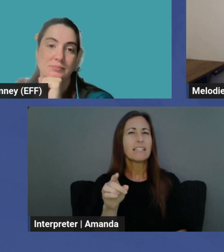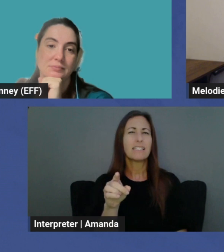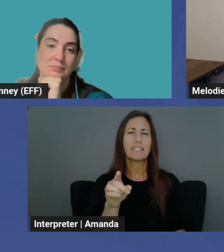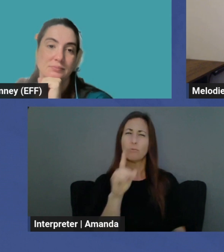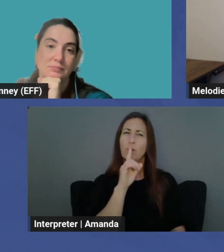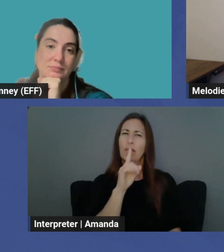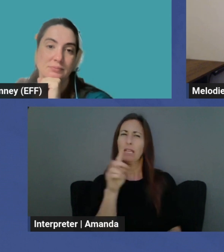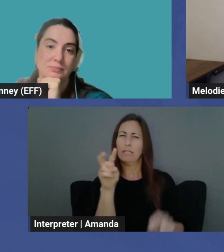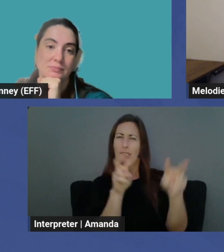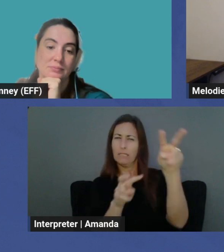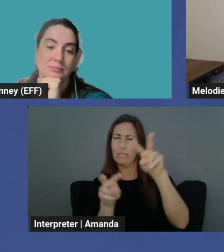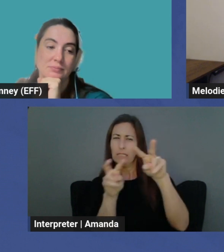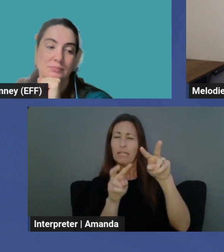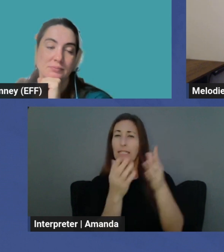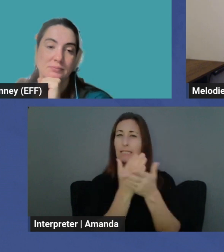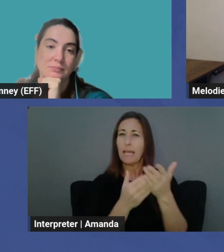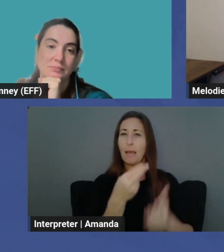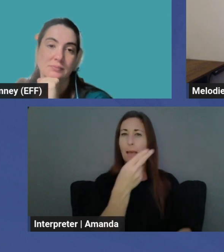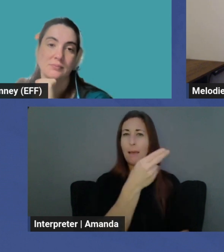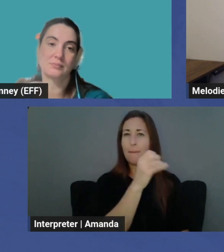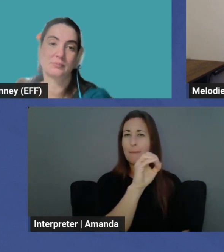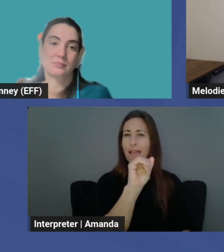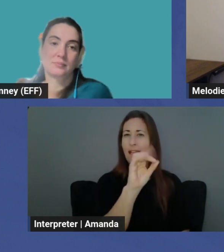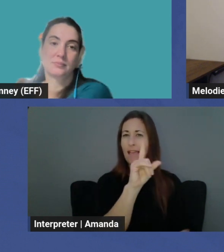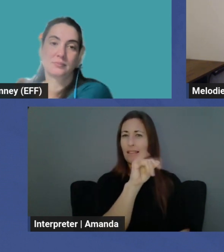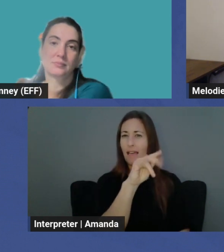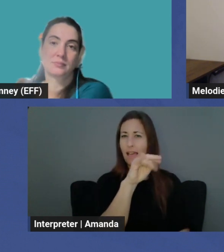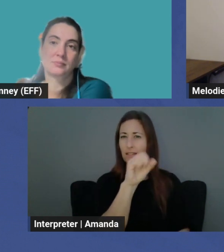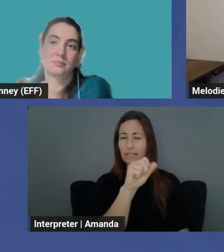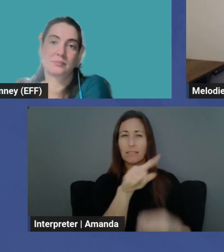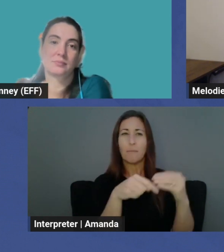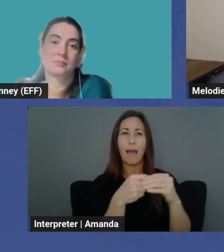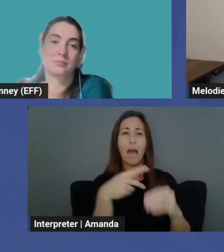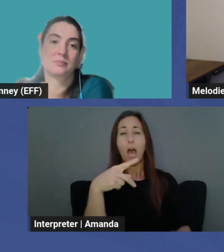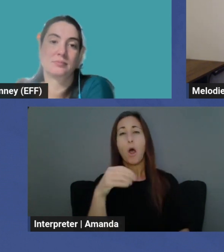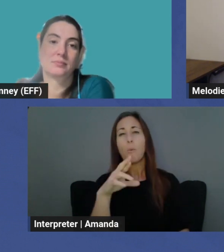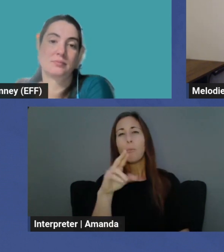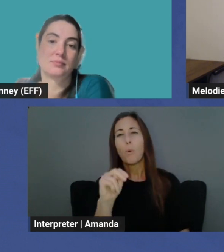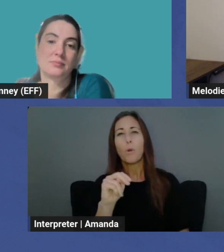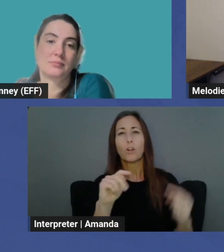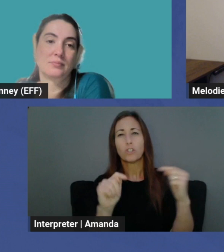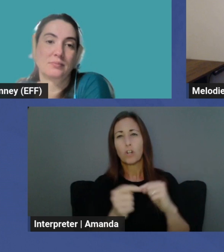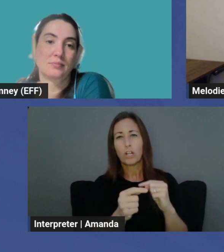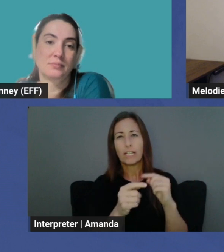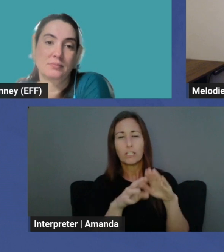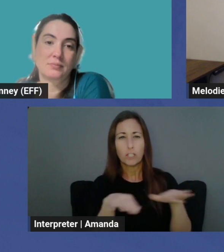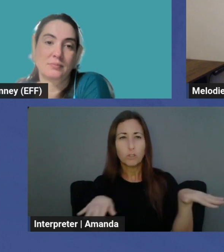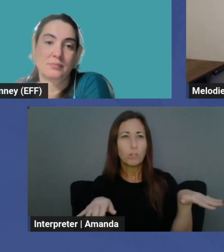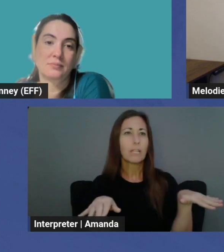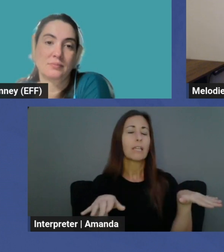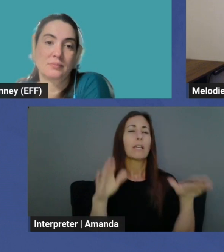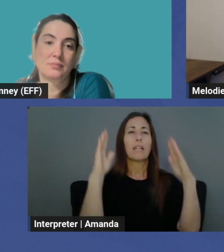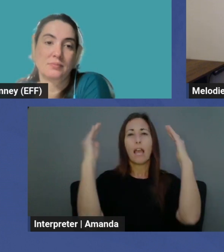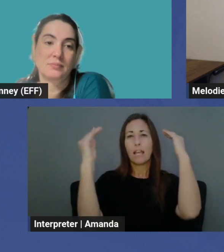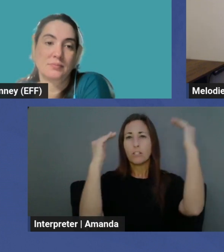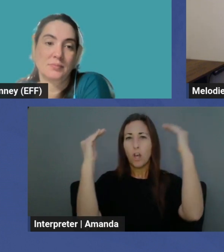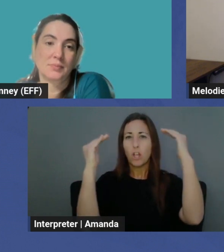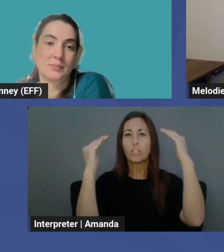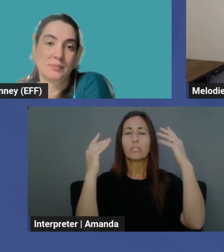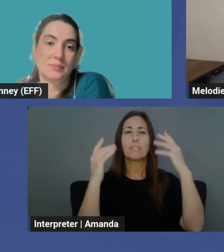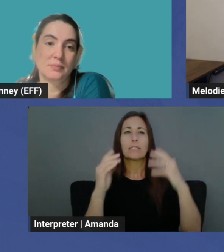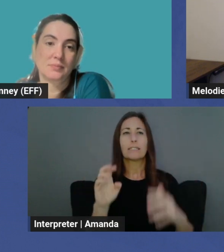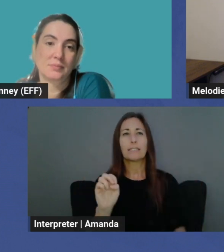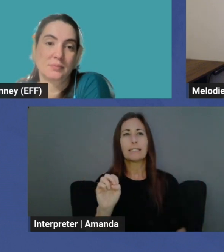coming out about, porn harming children, about adult entertainment, and